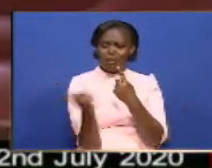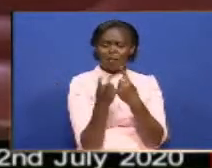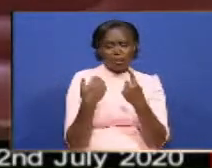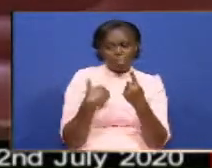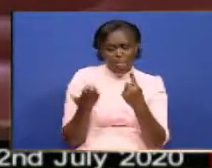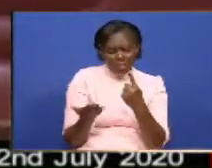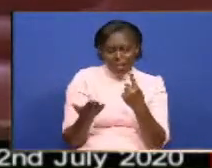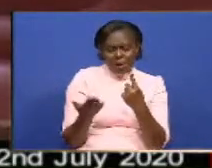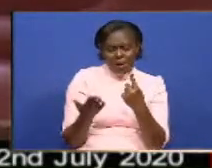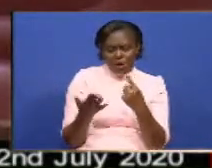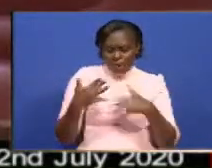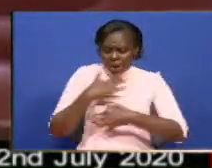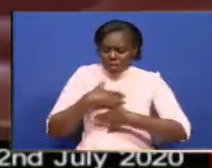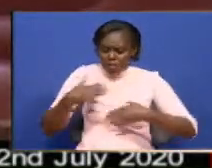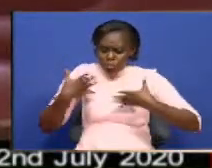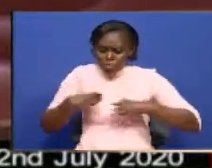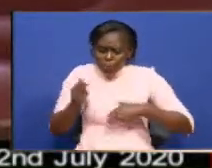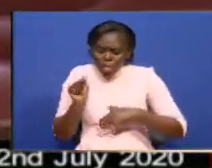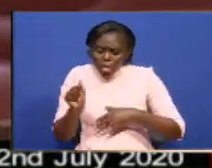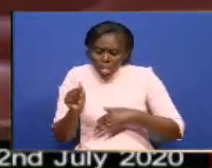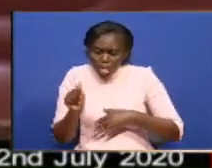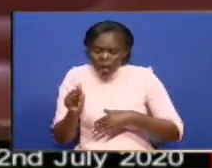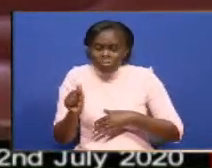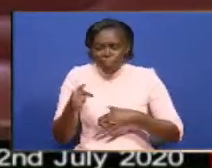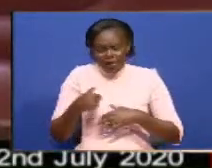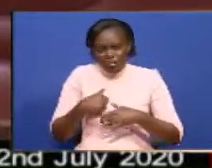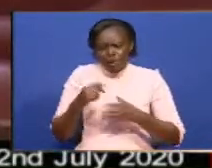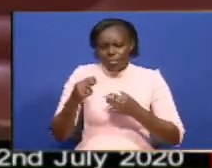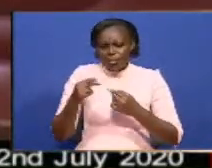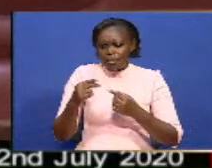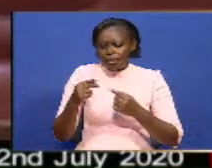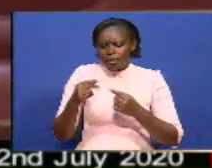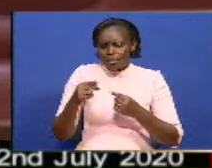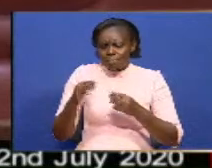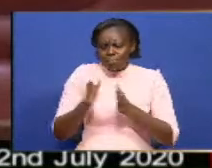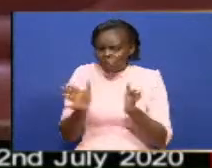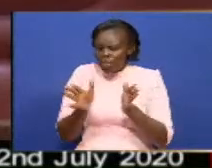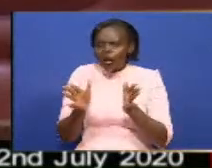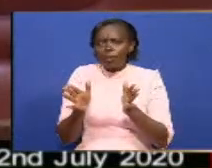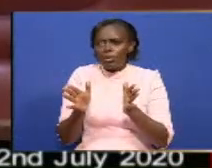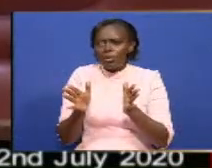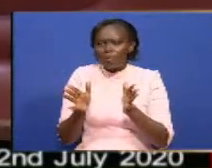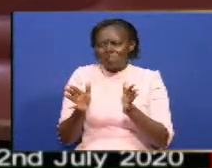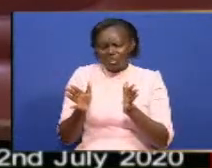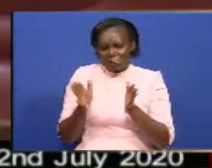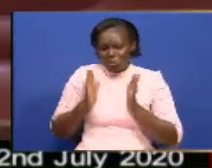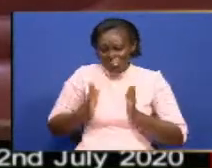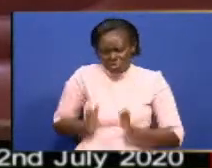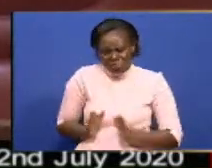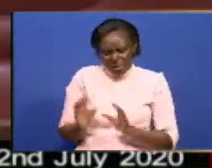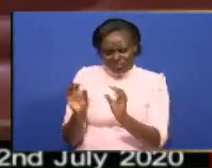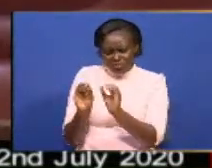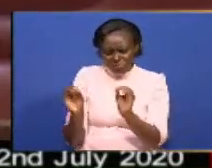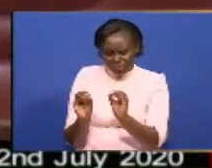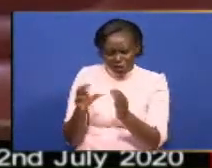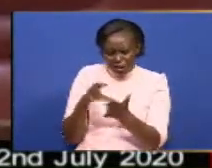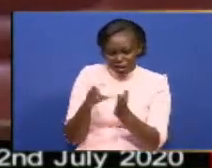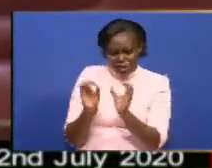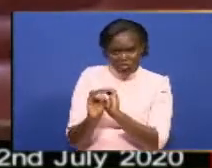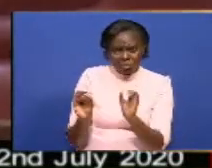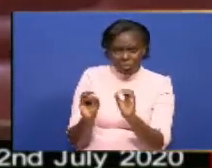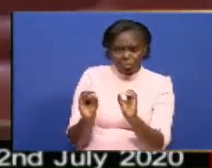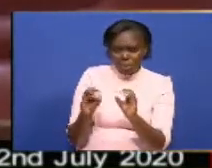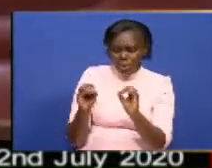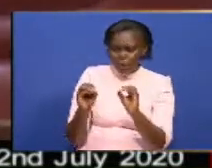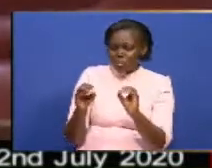are generally people, or refugees are generally lesser humans. It is not the case.